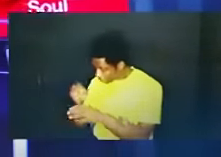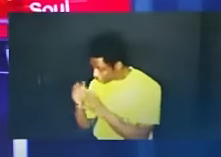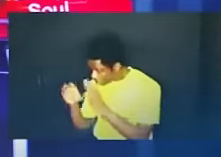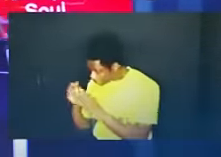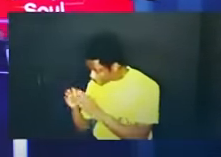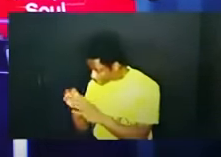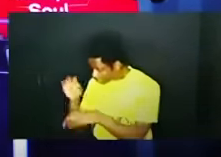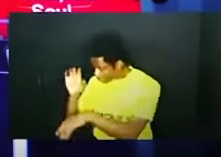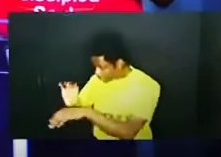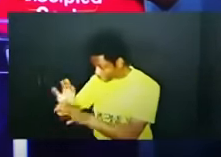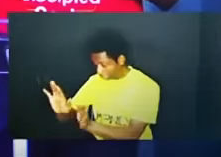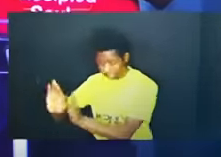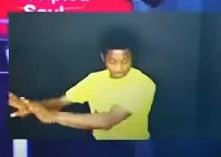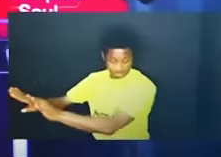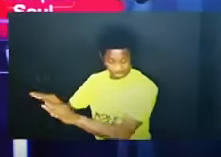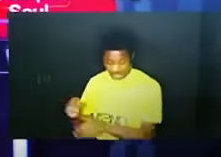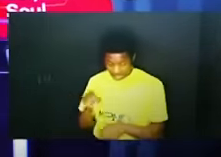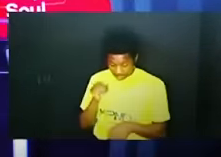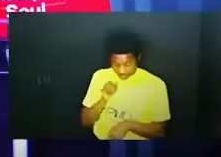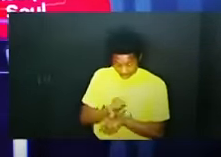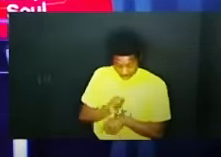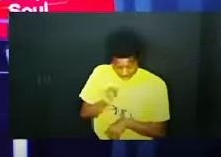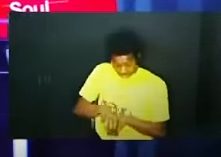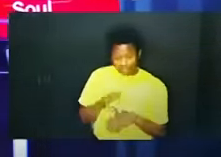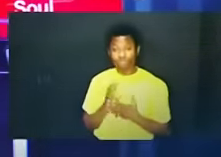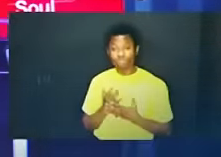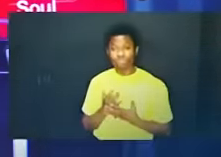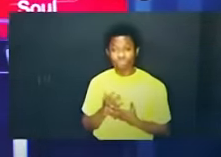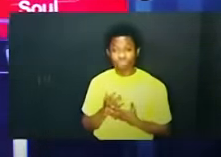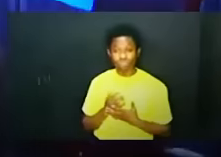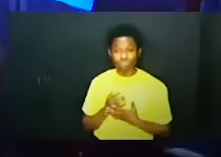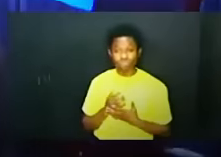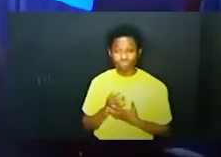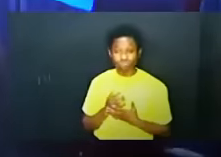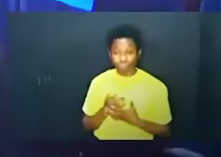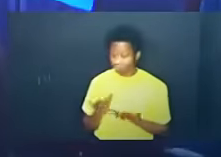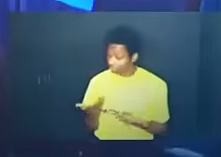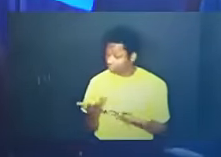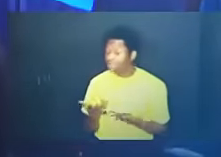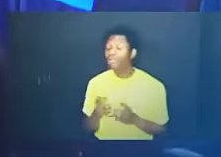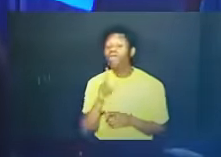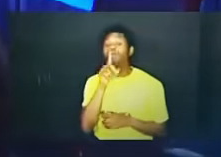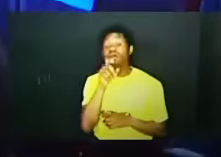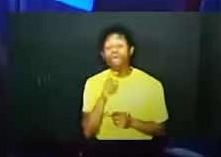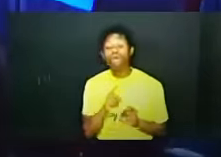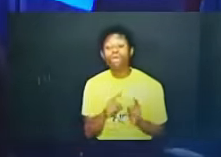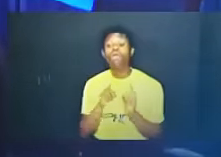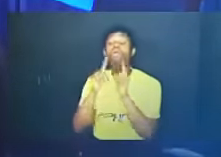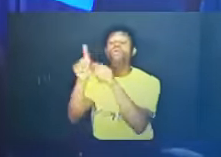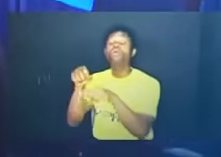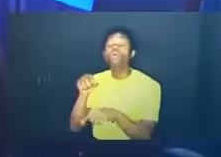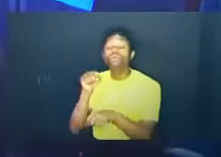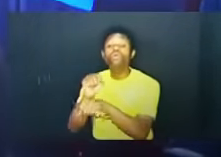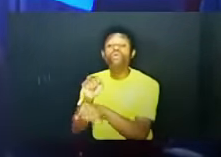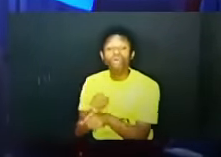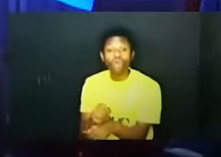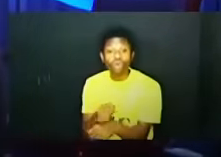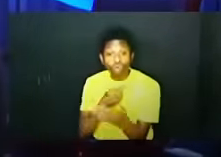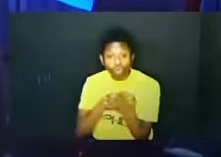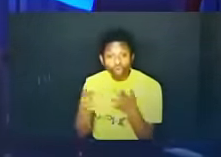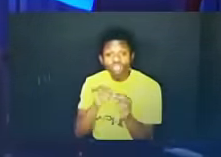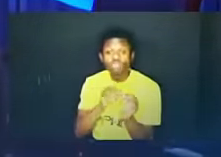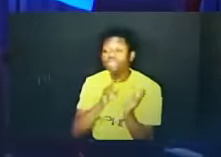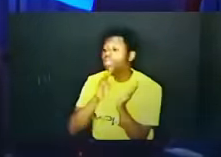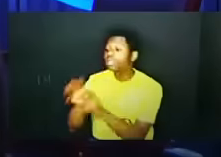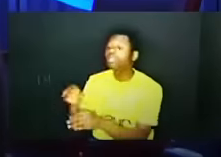wo di asori asem na wo di. When you are going to work. Se wo kwa adwuma. Do you leave the Holy Spirit at home? So